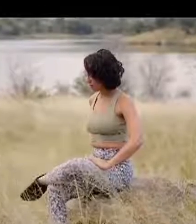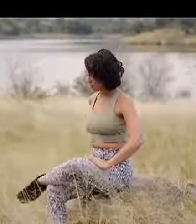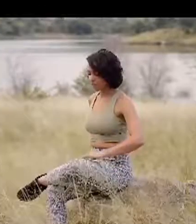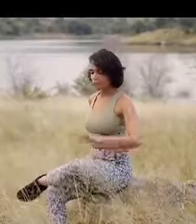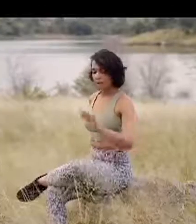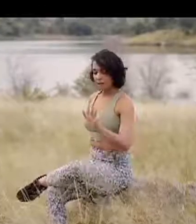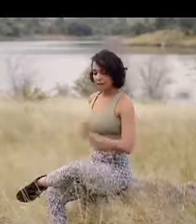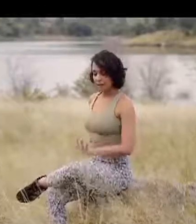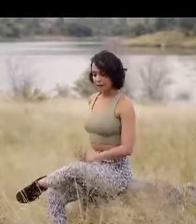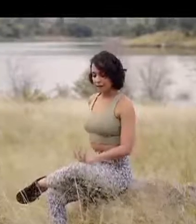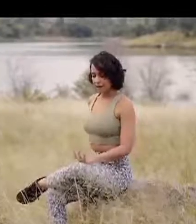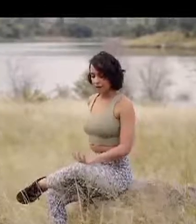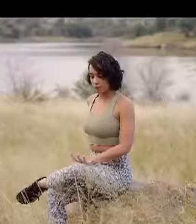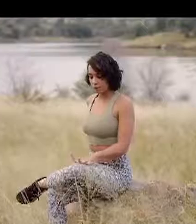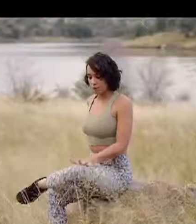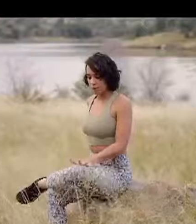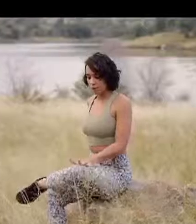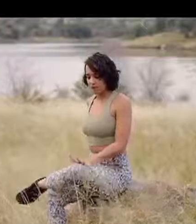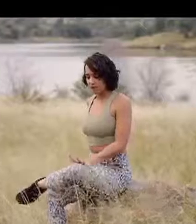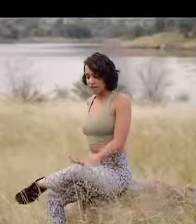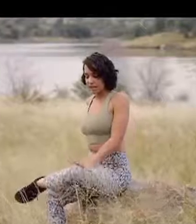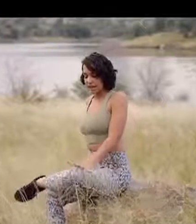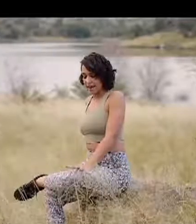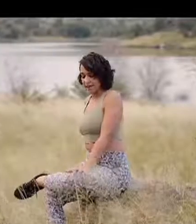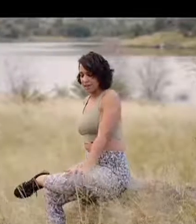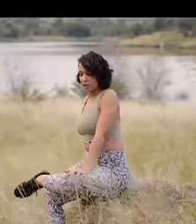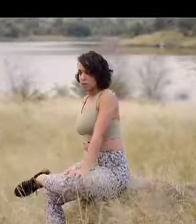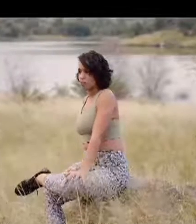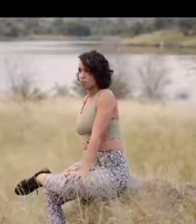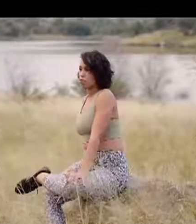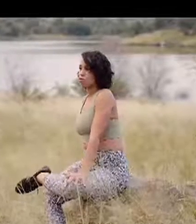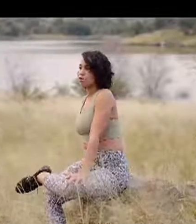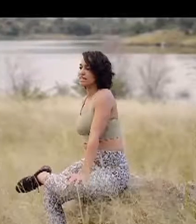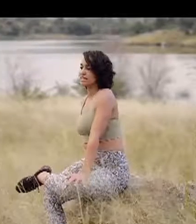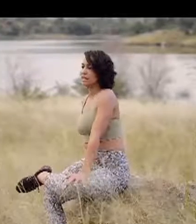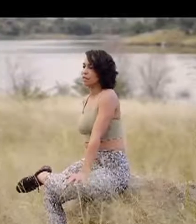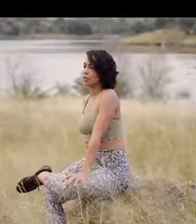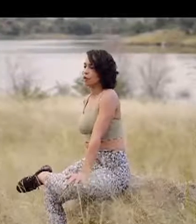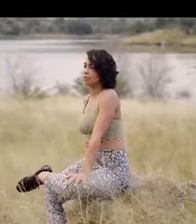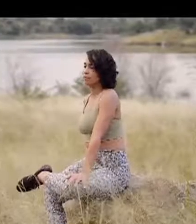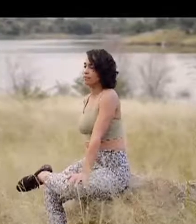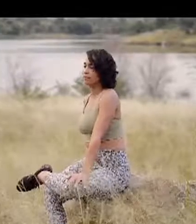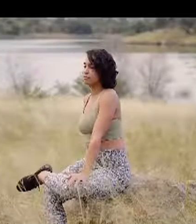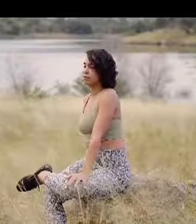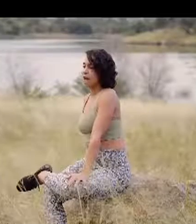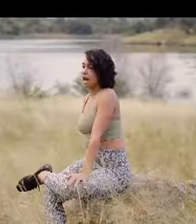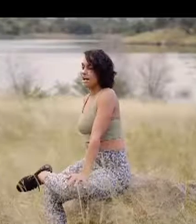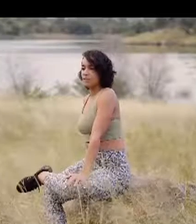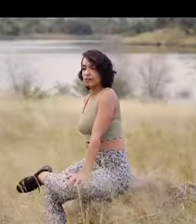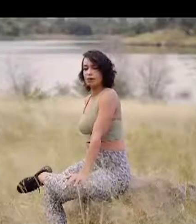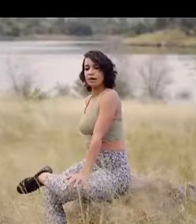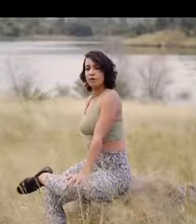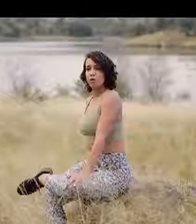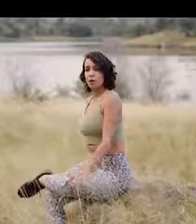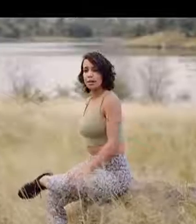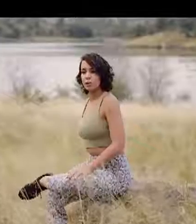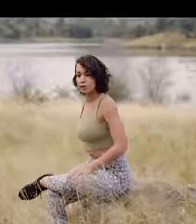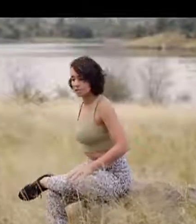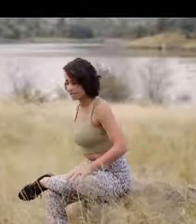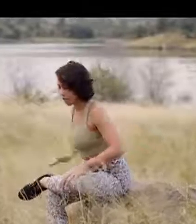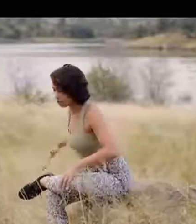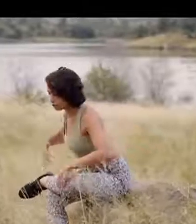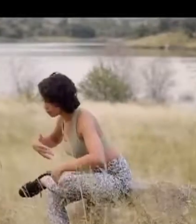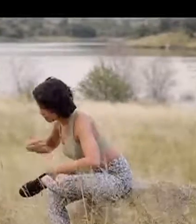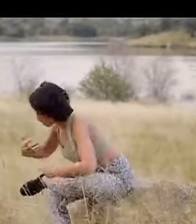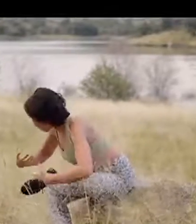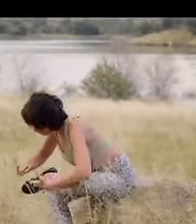other. Inhale on the knee. Exhale. Press the hip open. And if you lean forward,